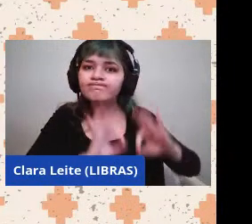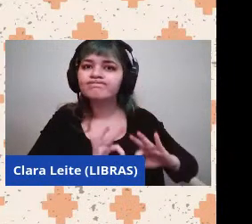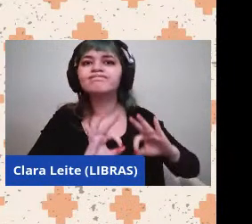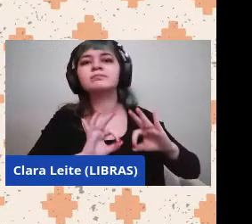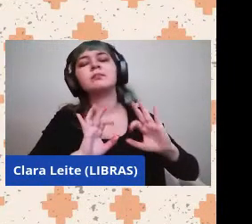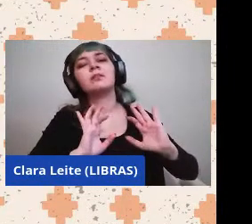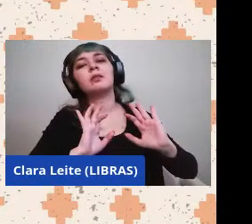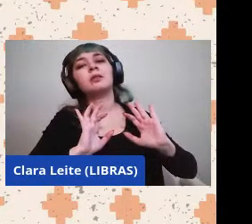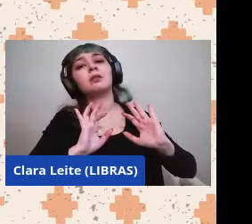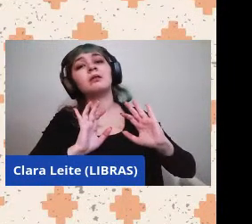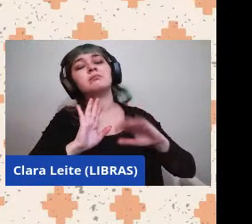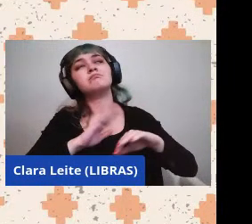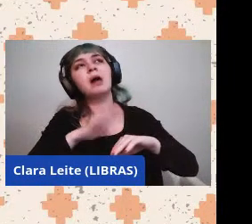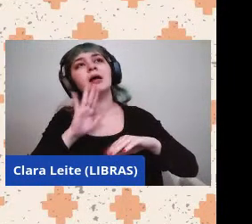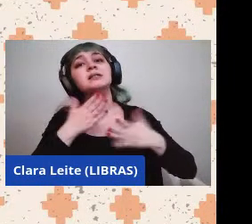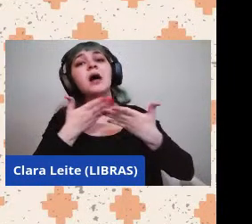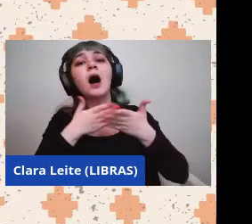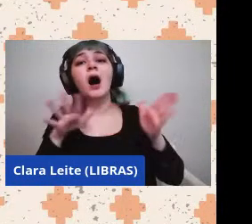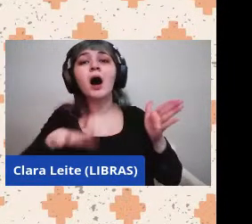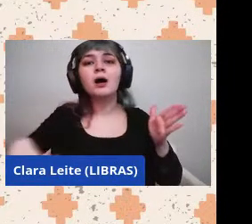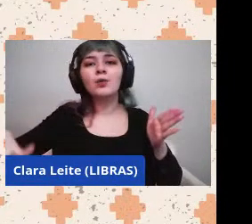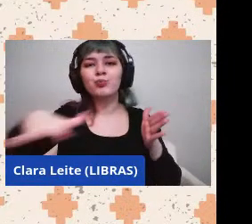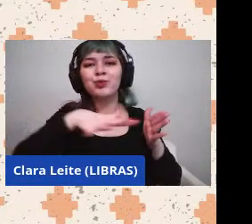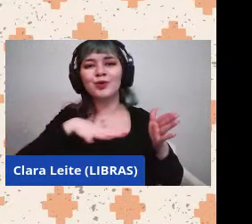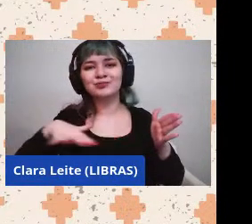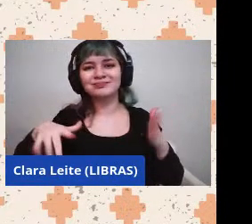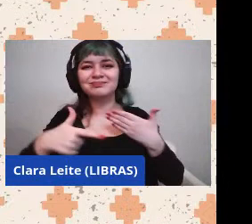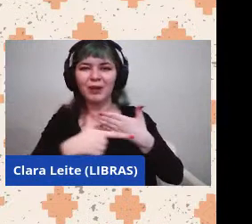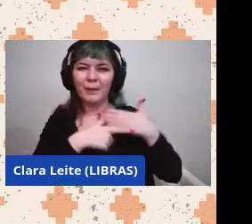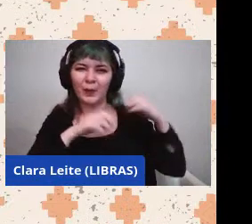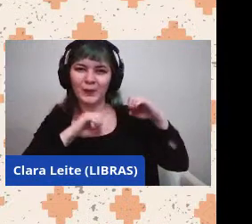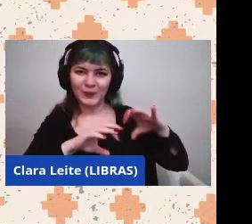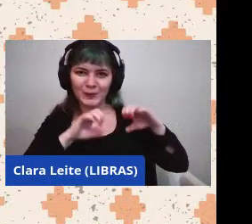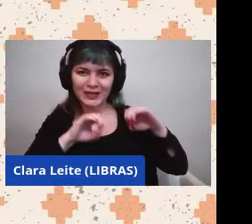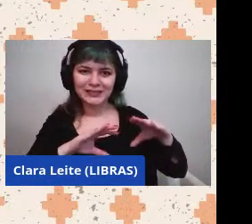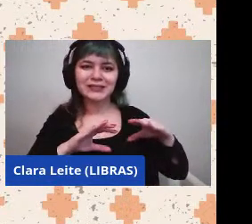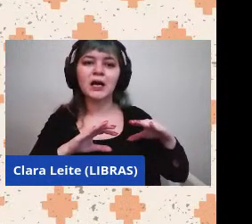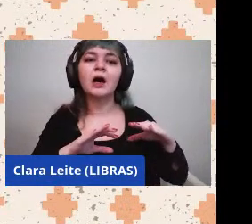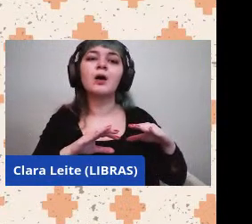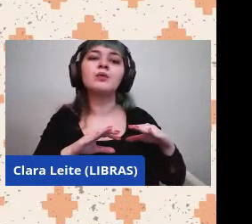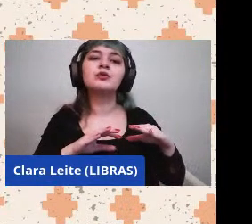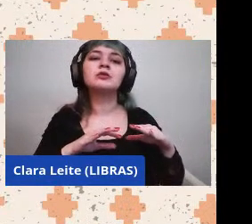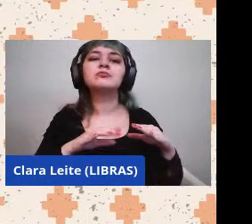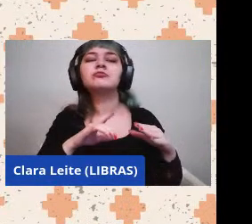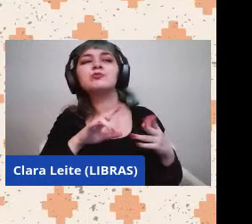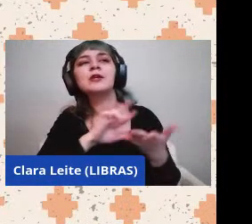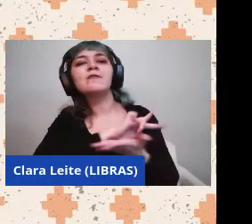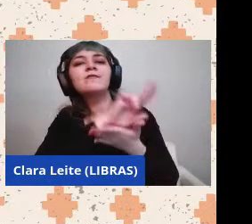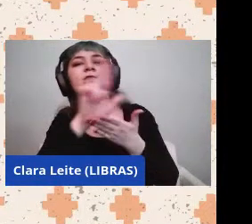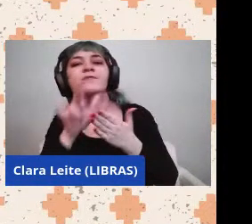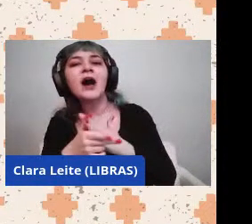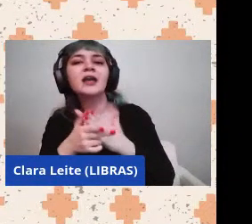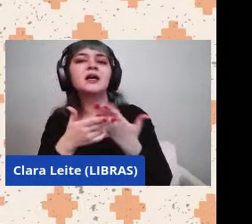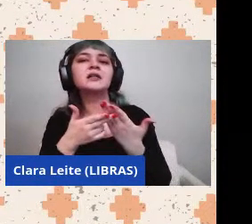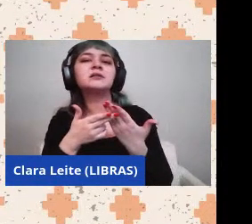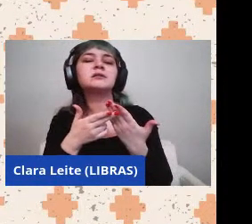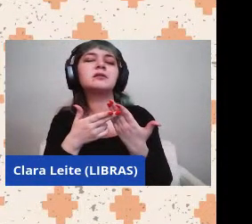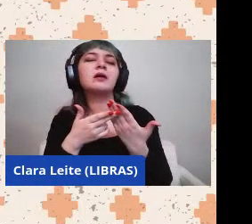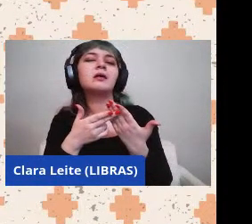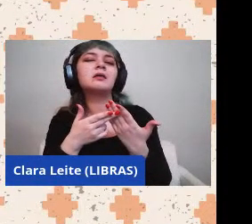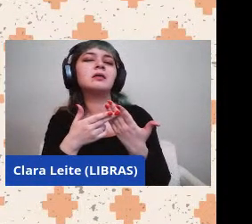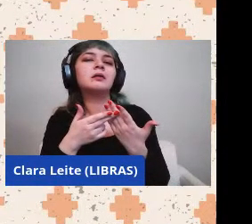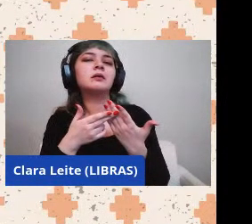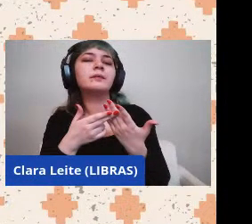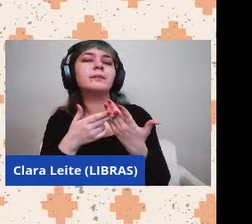a broader educative role around a wide-ranging